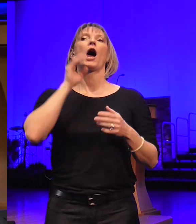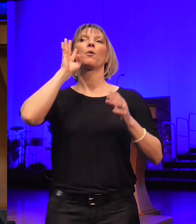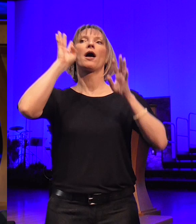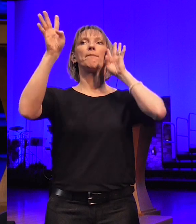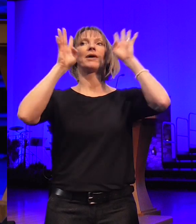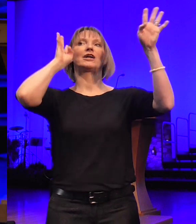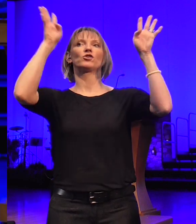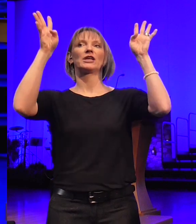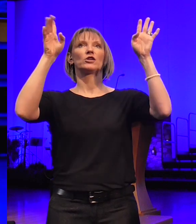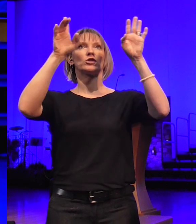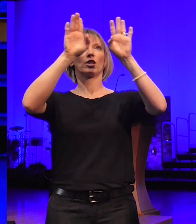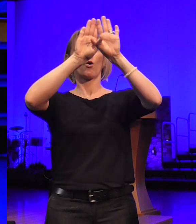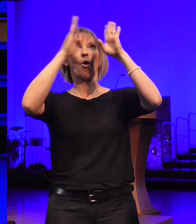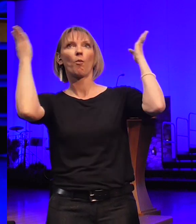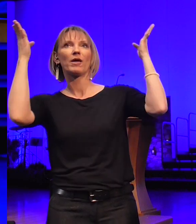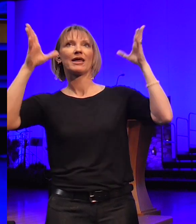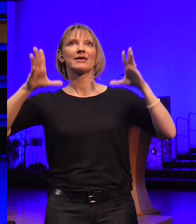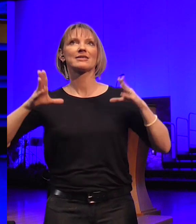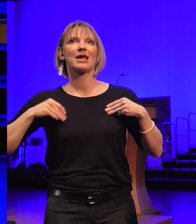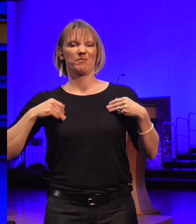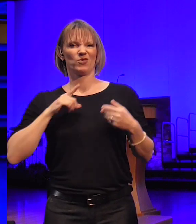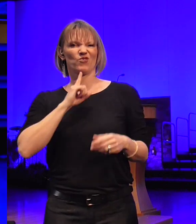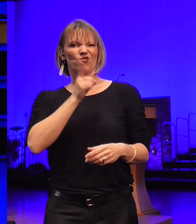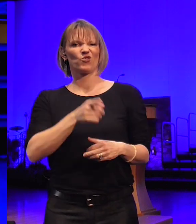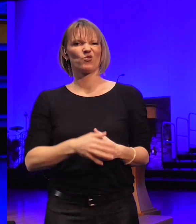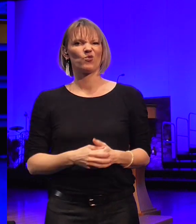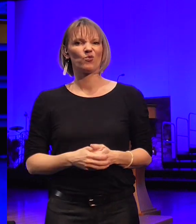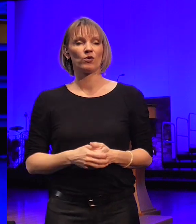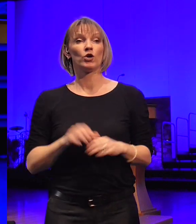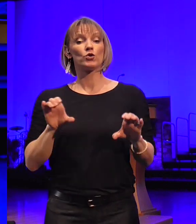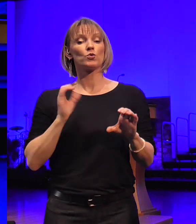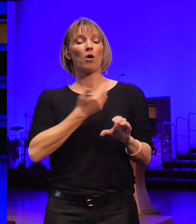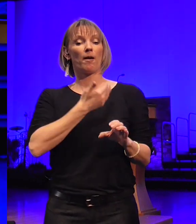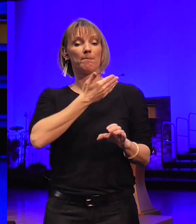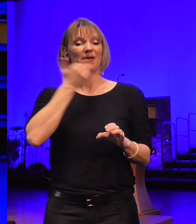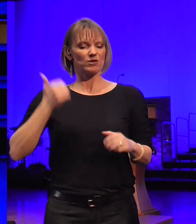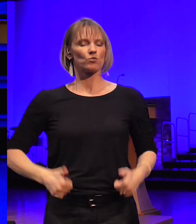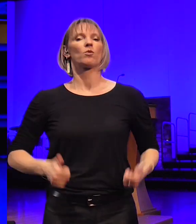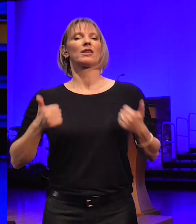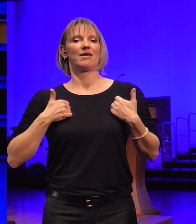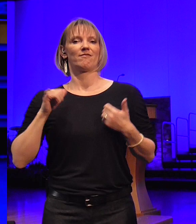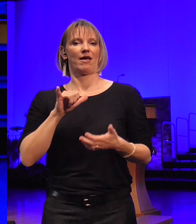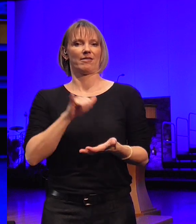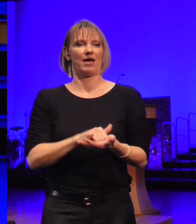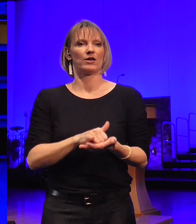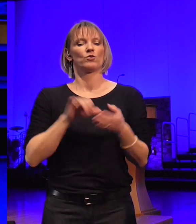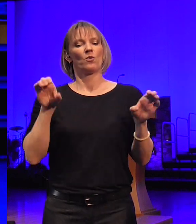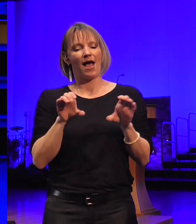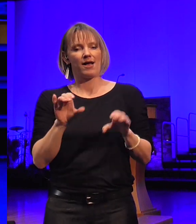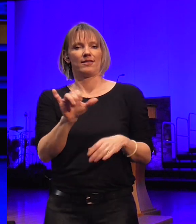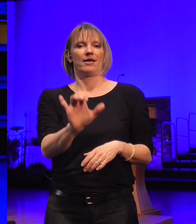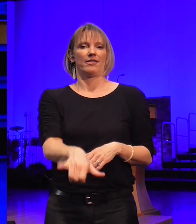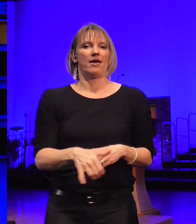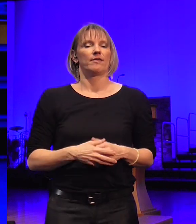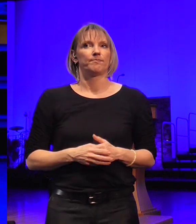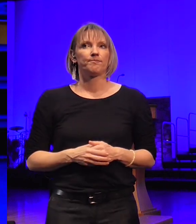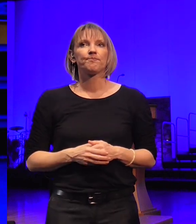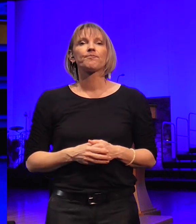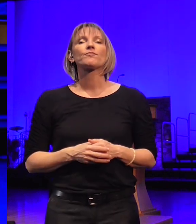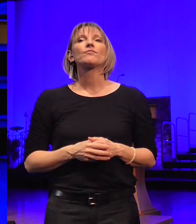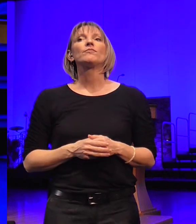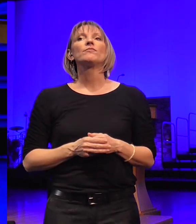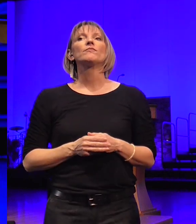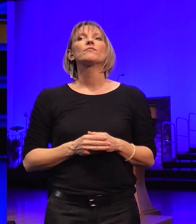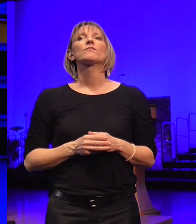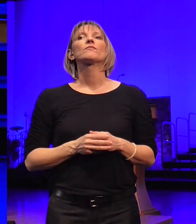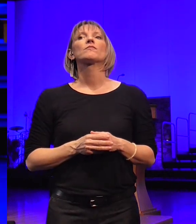the possibility that it's true. And to do our best to live like it, to act like it. It's not until we